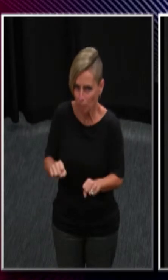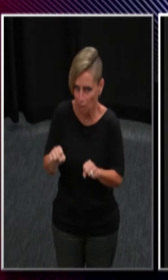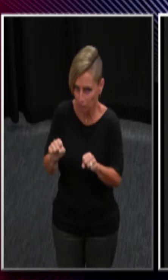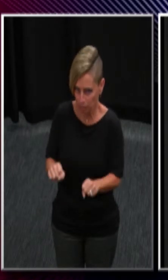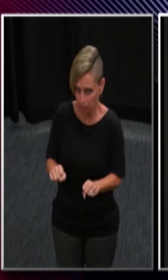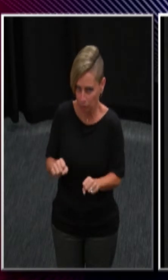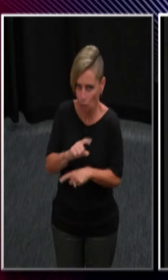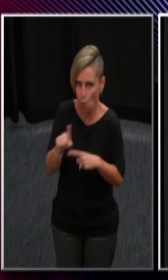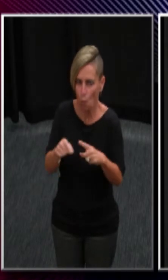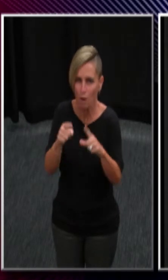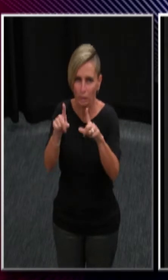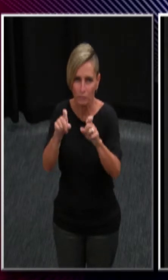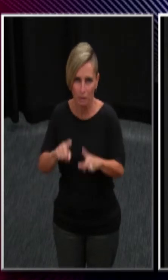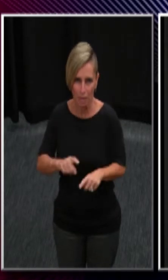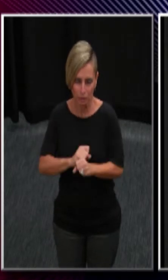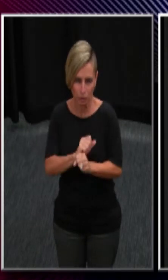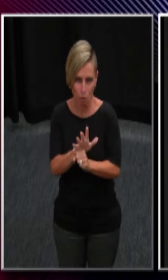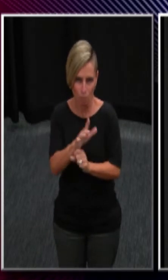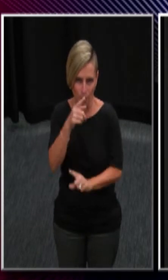of COVID.